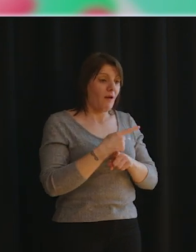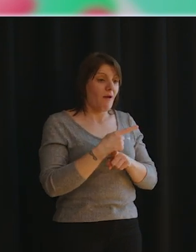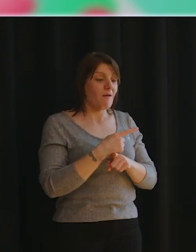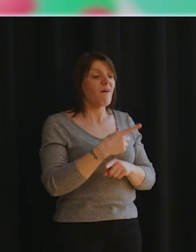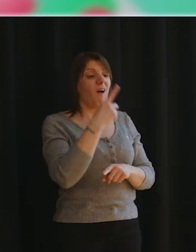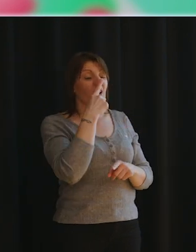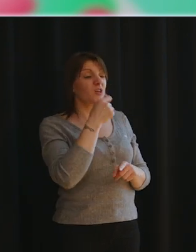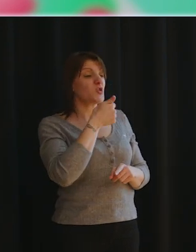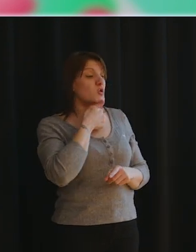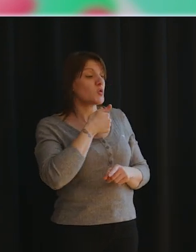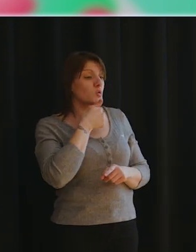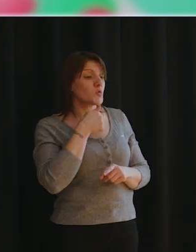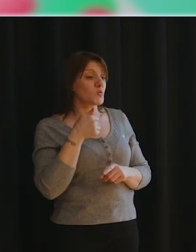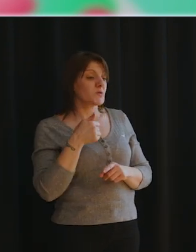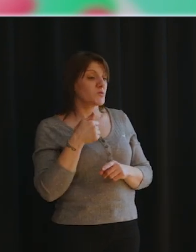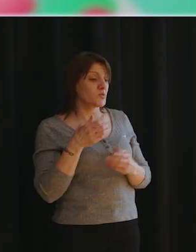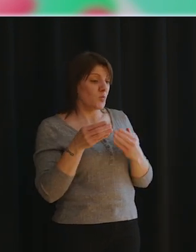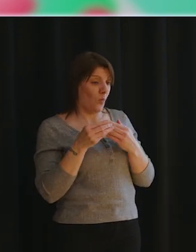plus the standard,